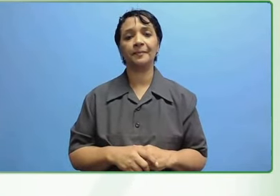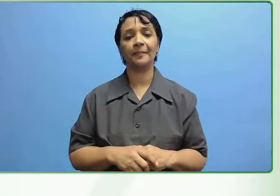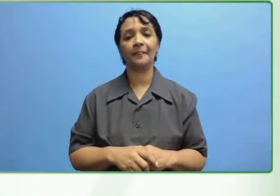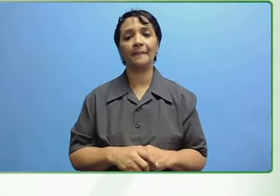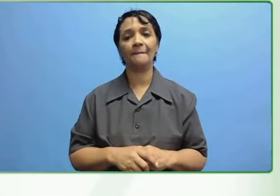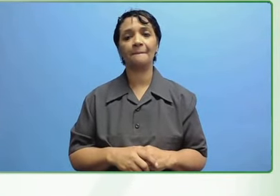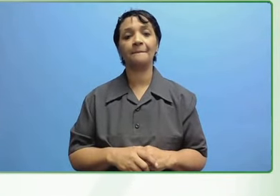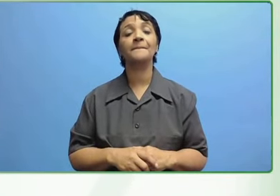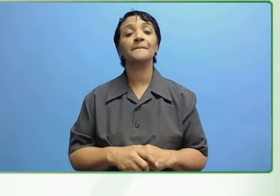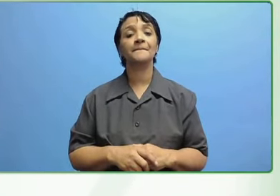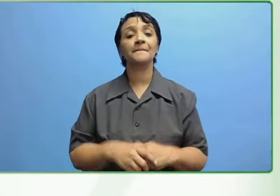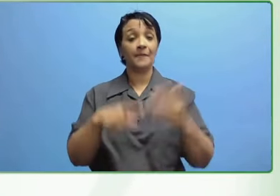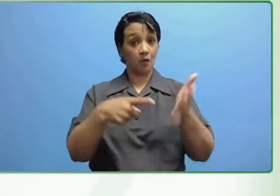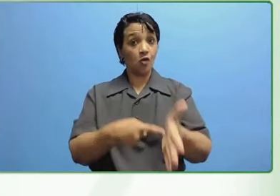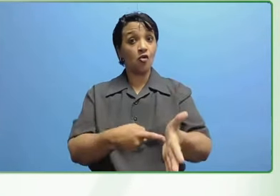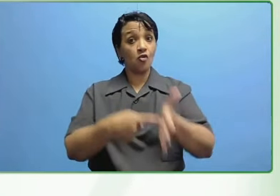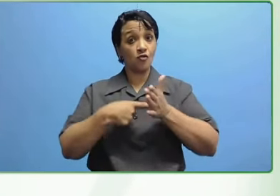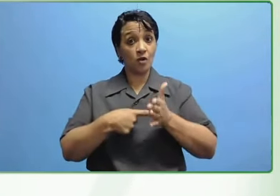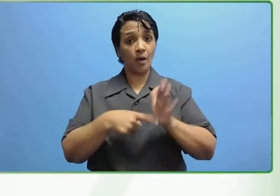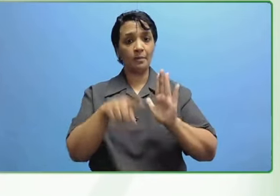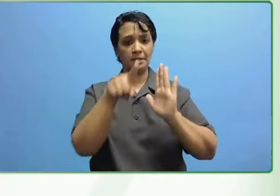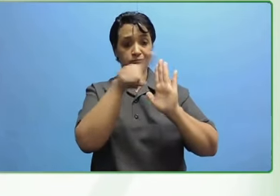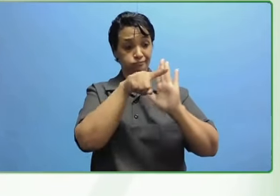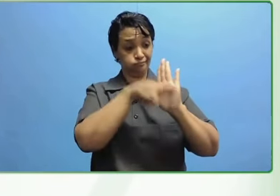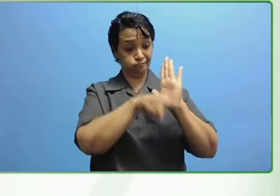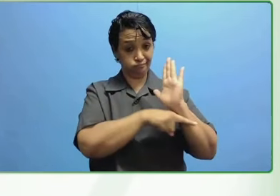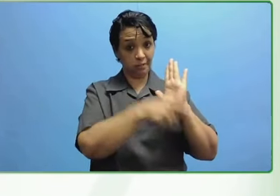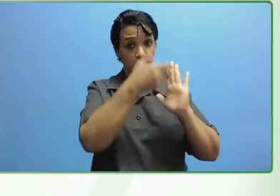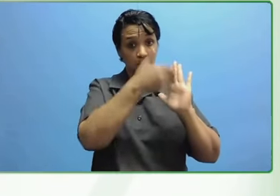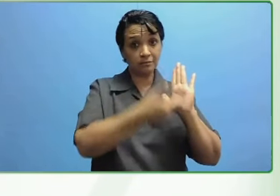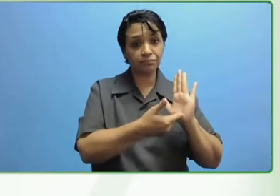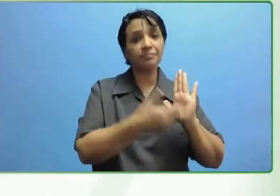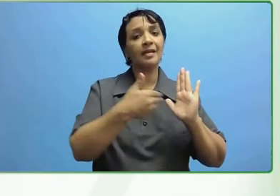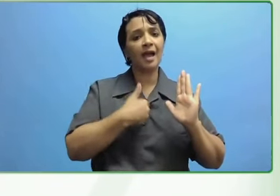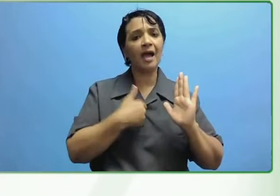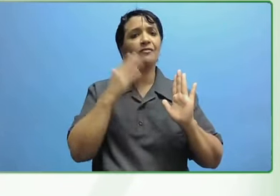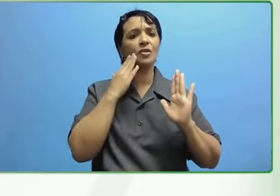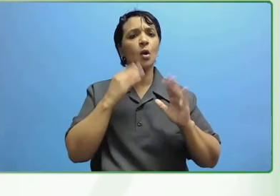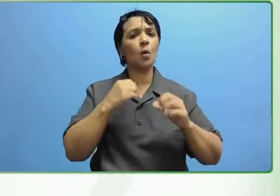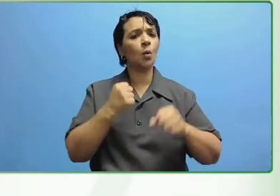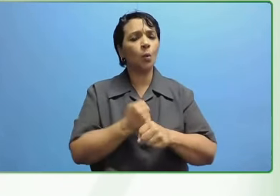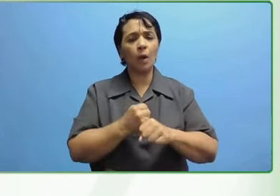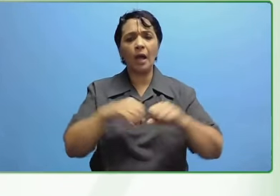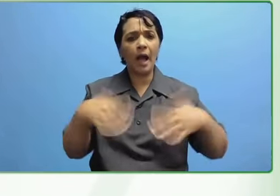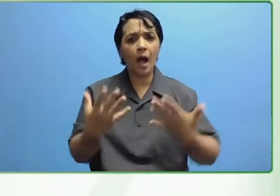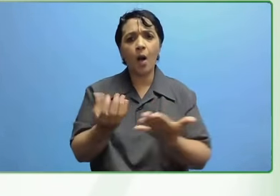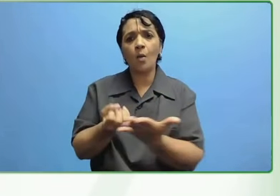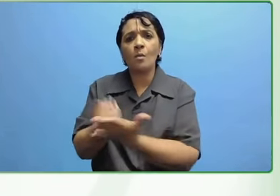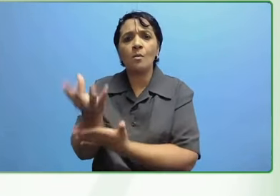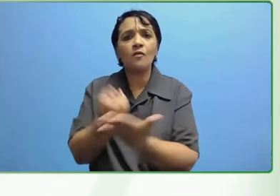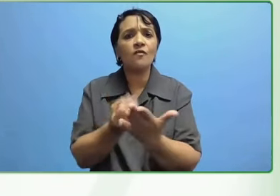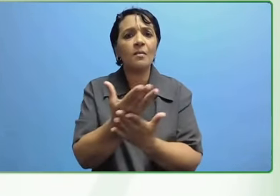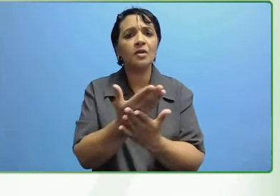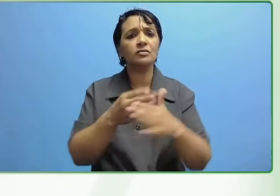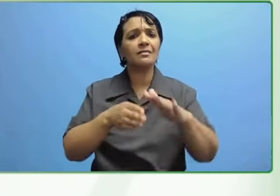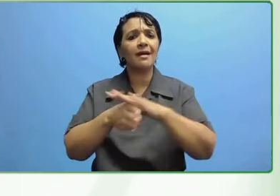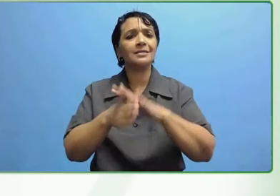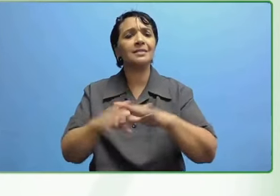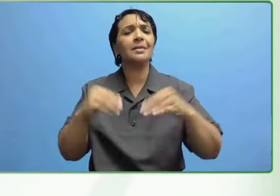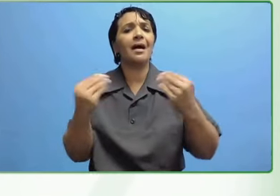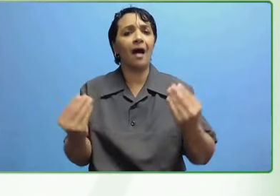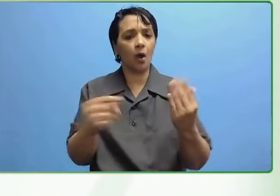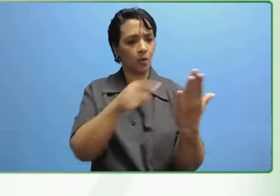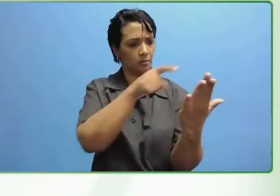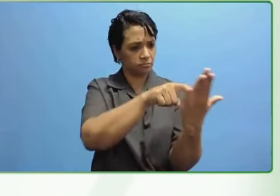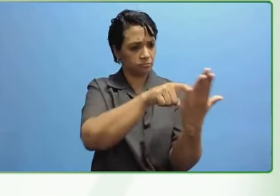requirements concern the user interface, functionality, information about the accessibility of those products and services,